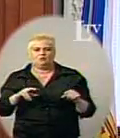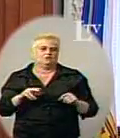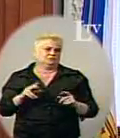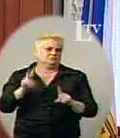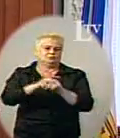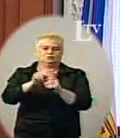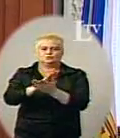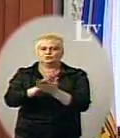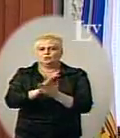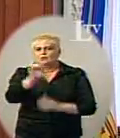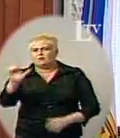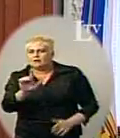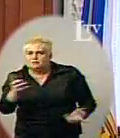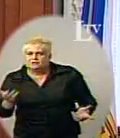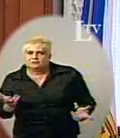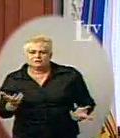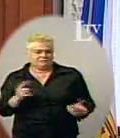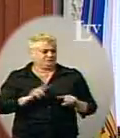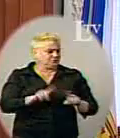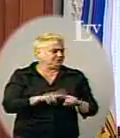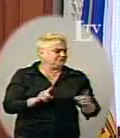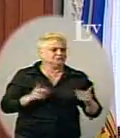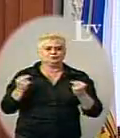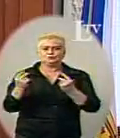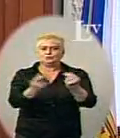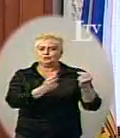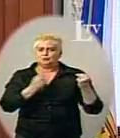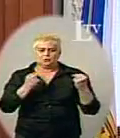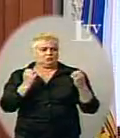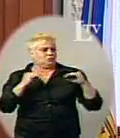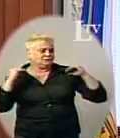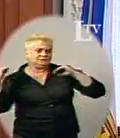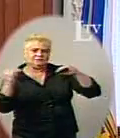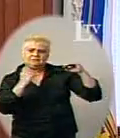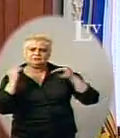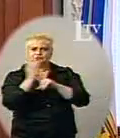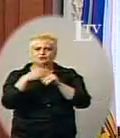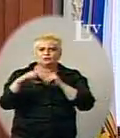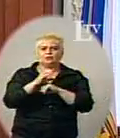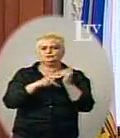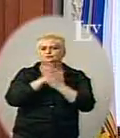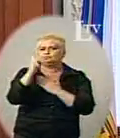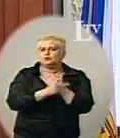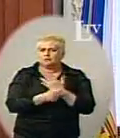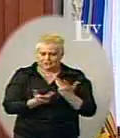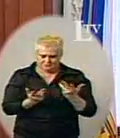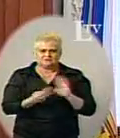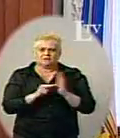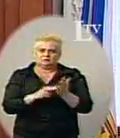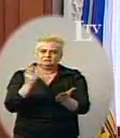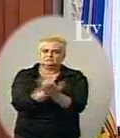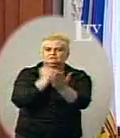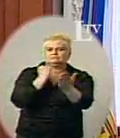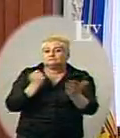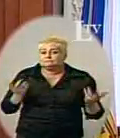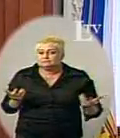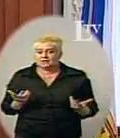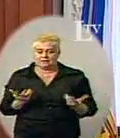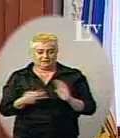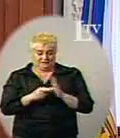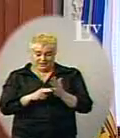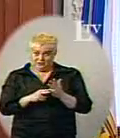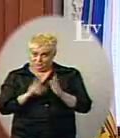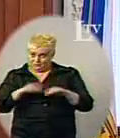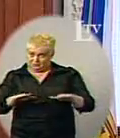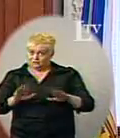facilities for physical activity and educational and cultural programs. By putting kids and